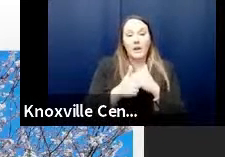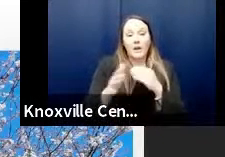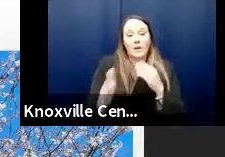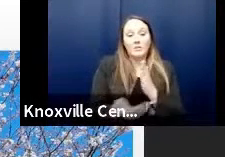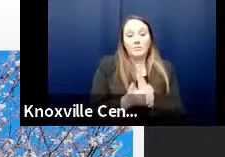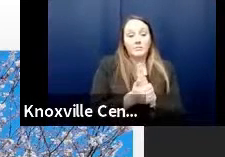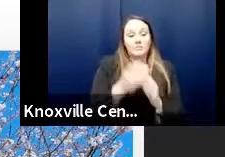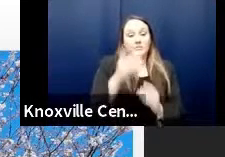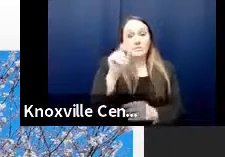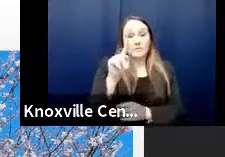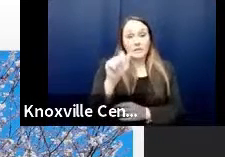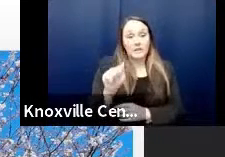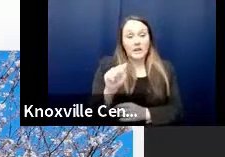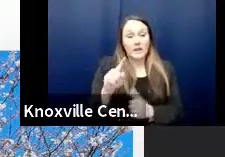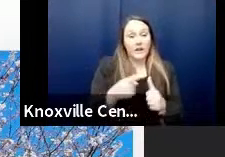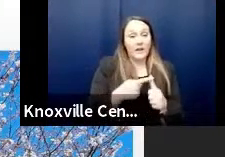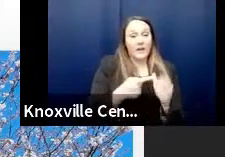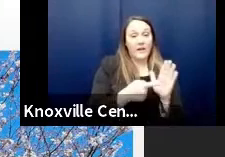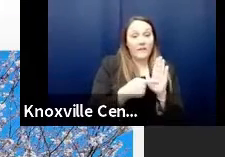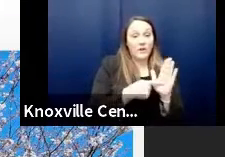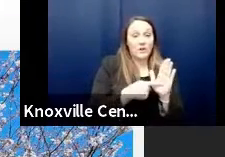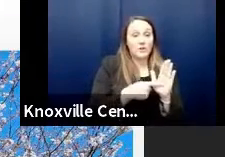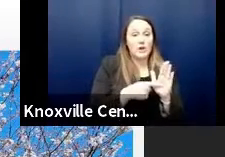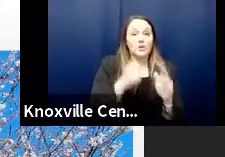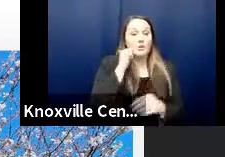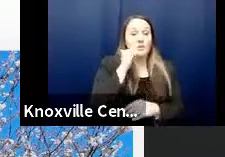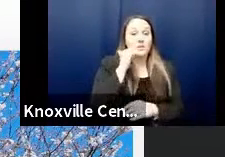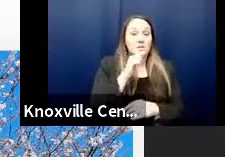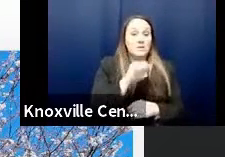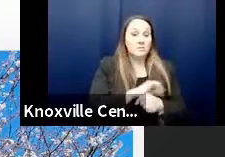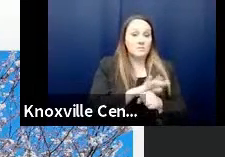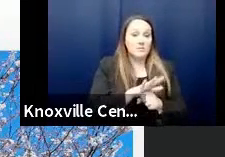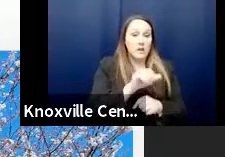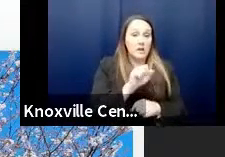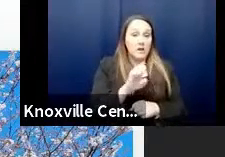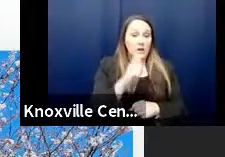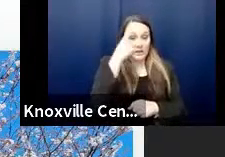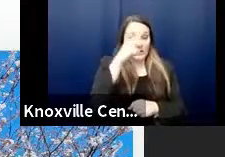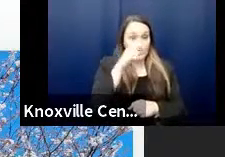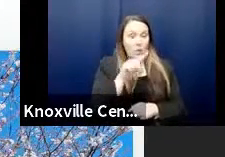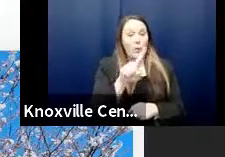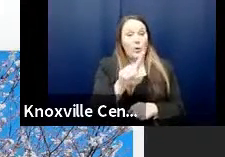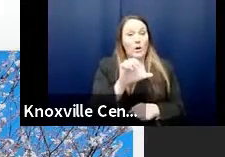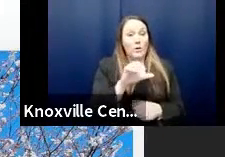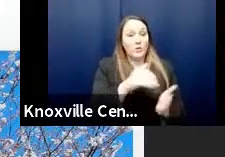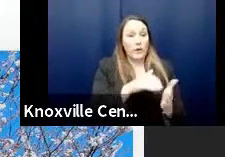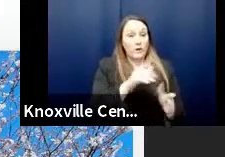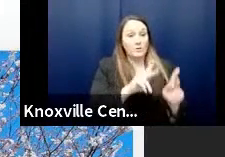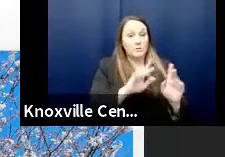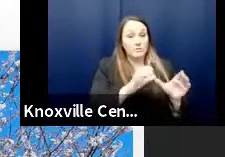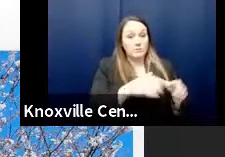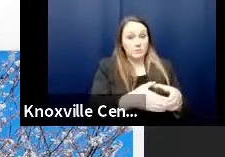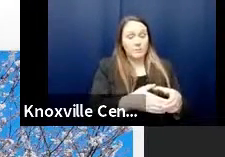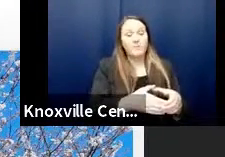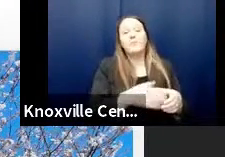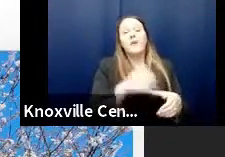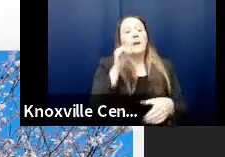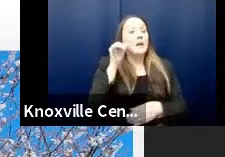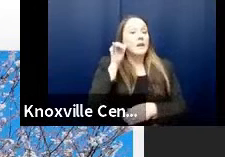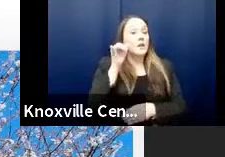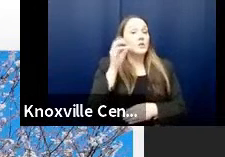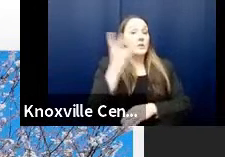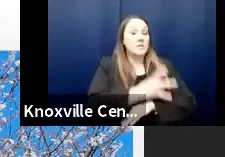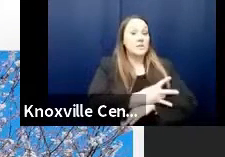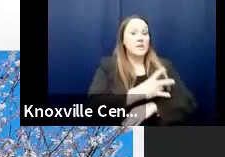data section, the first chart shows our daily COVID cases per 100,000 population. As of yesterday, our